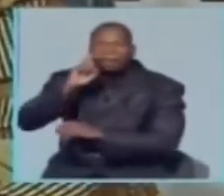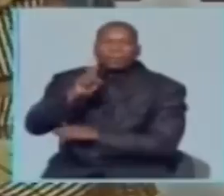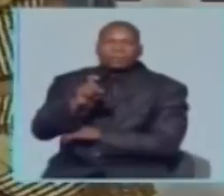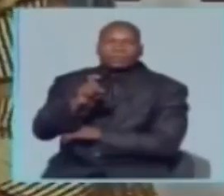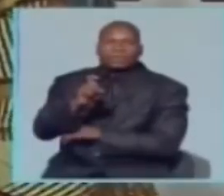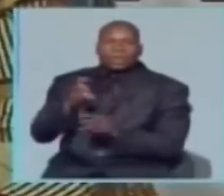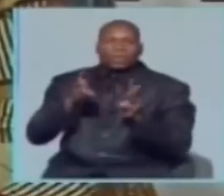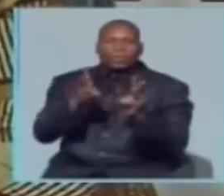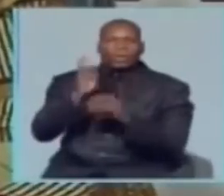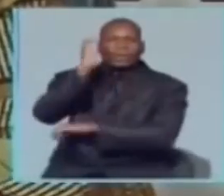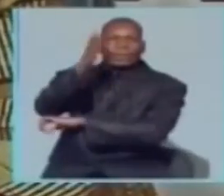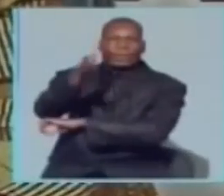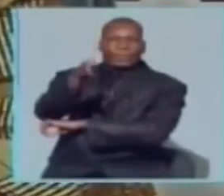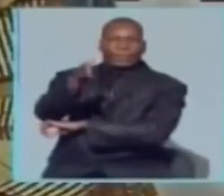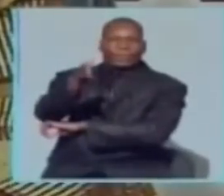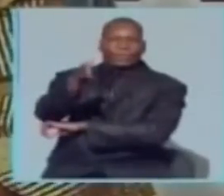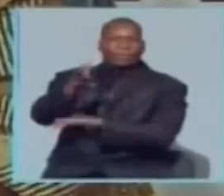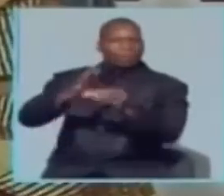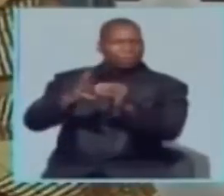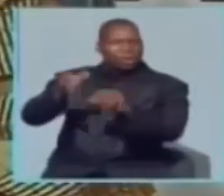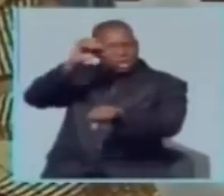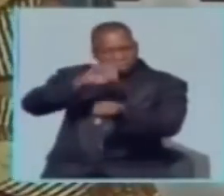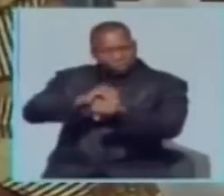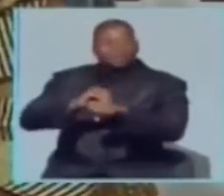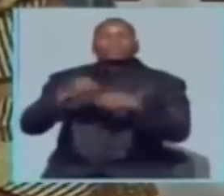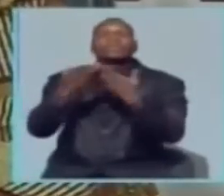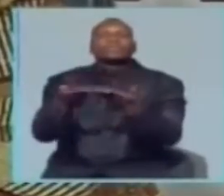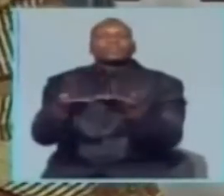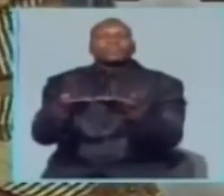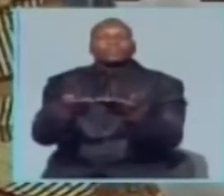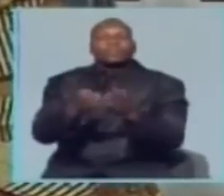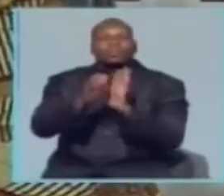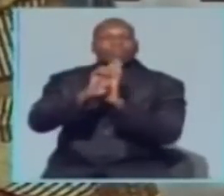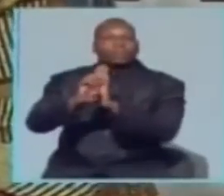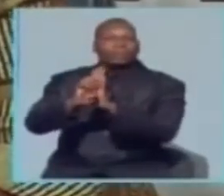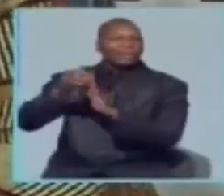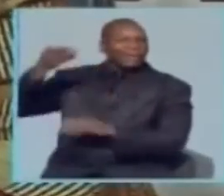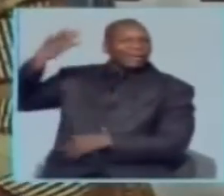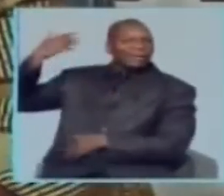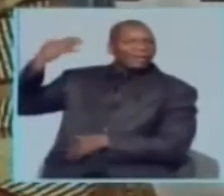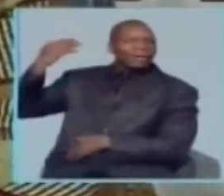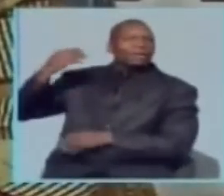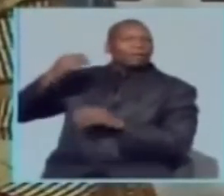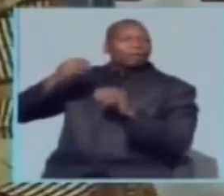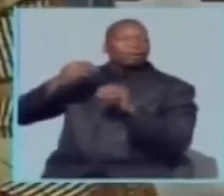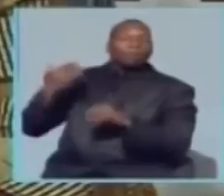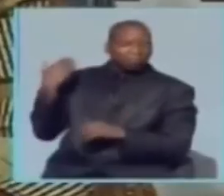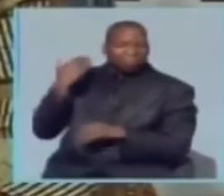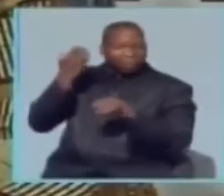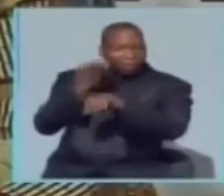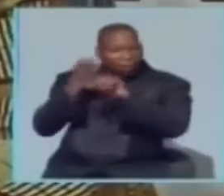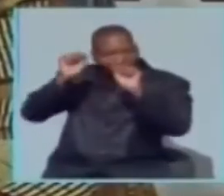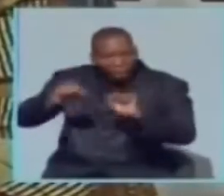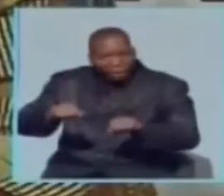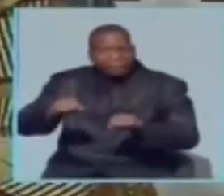forward. And I think this crisis provides that opportunity for us. For example, a few years ago, it would have been extremely difficult to even